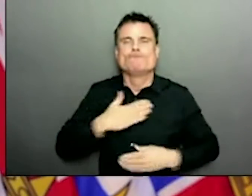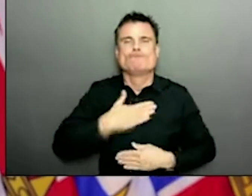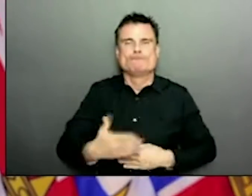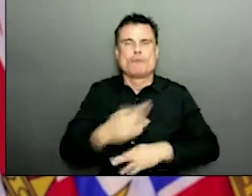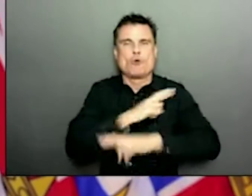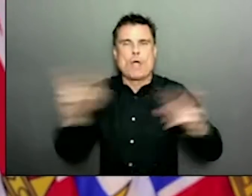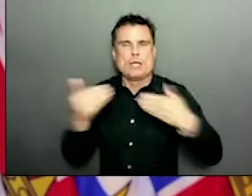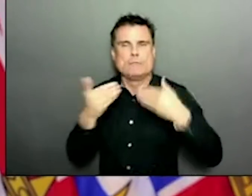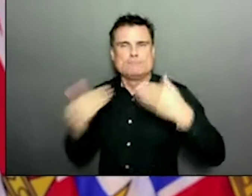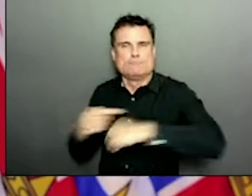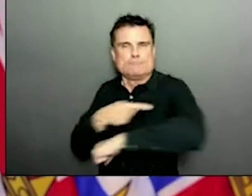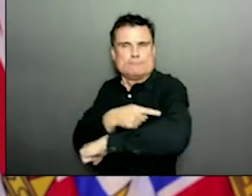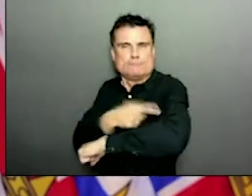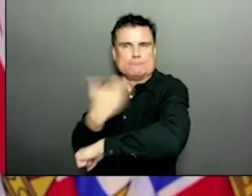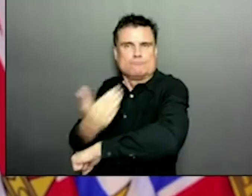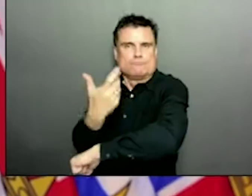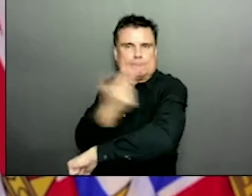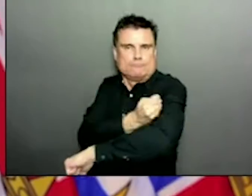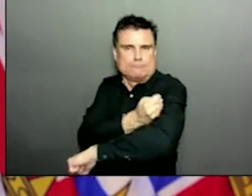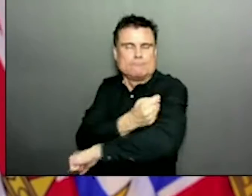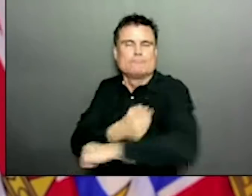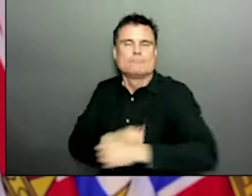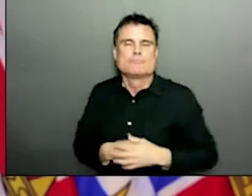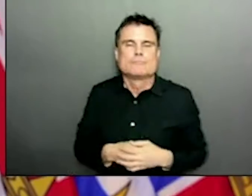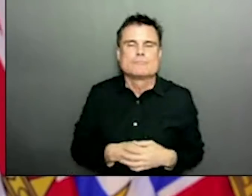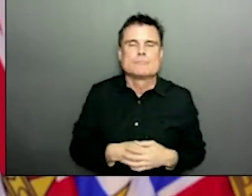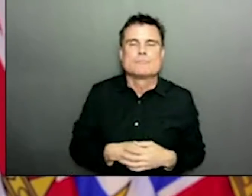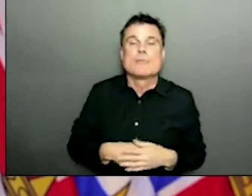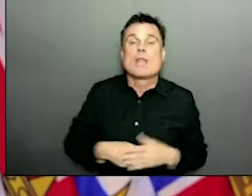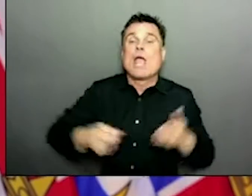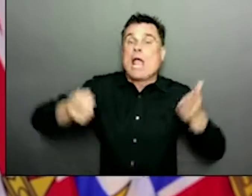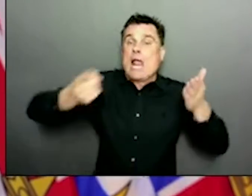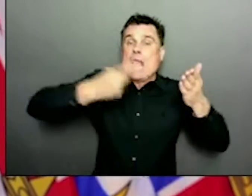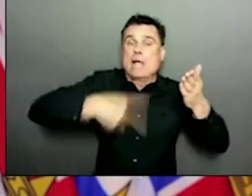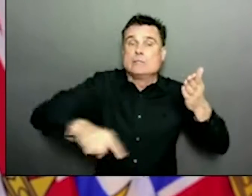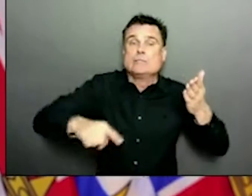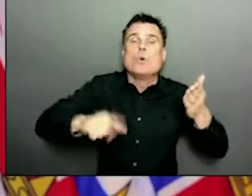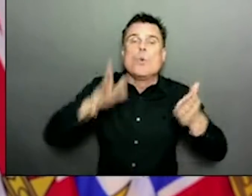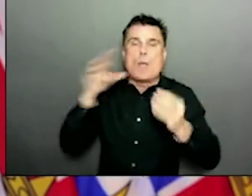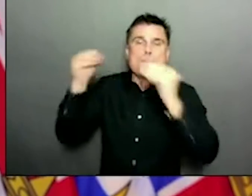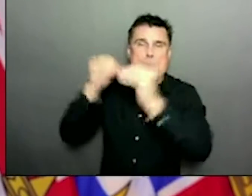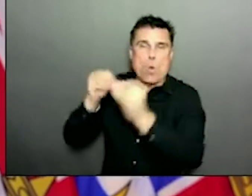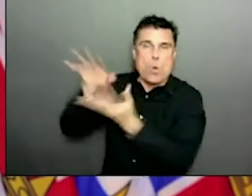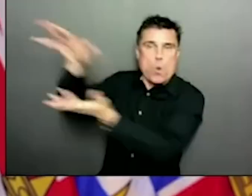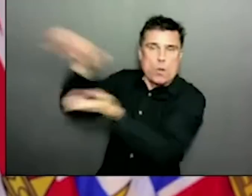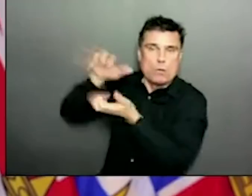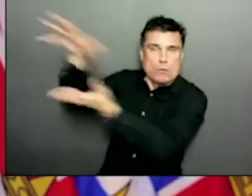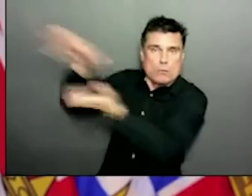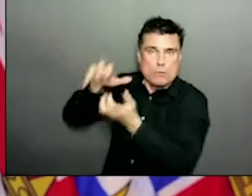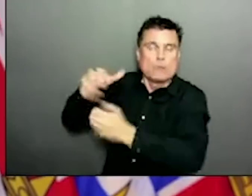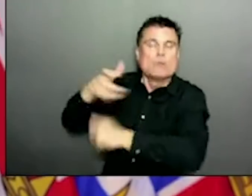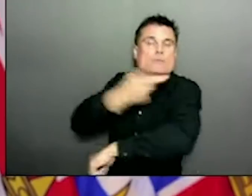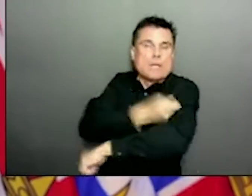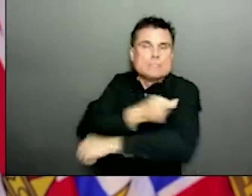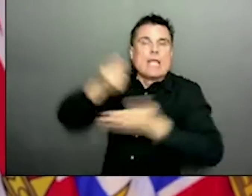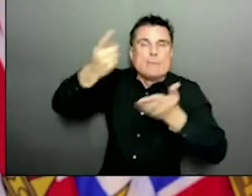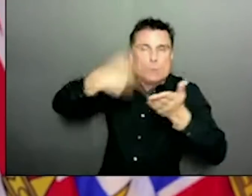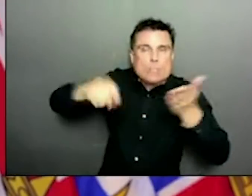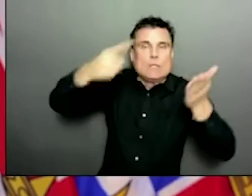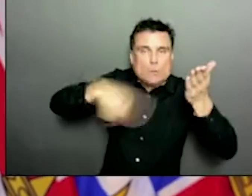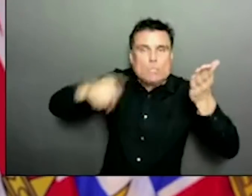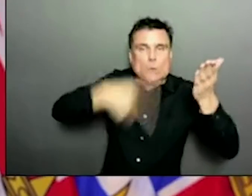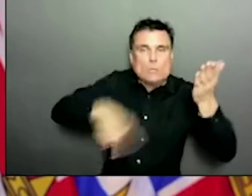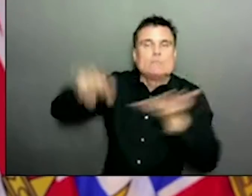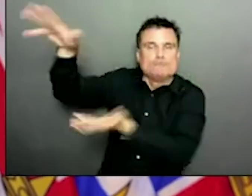will be receiving weekly vaccine deliveries, and it is a moving target, and we are receiving